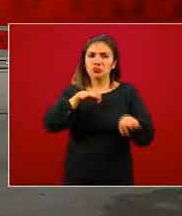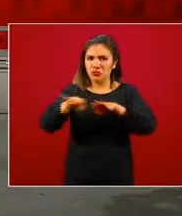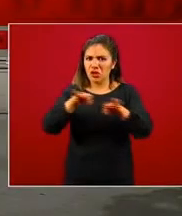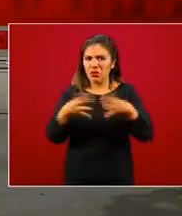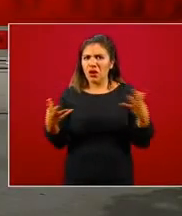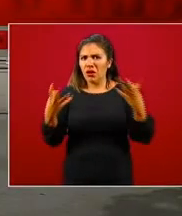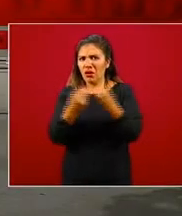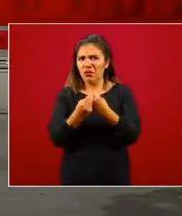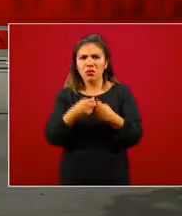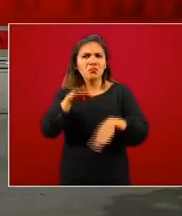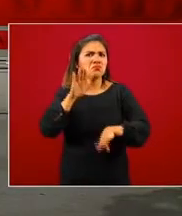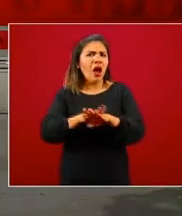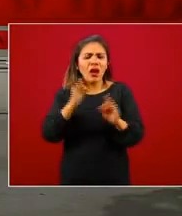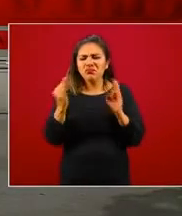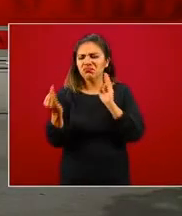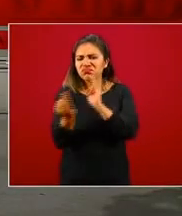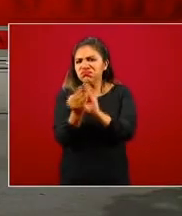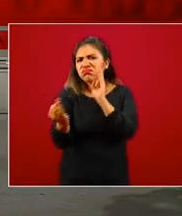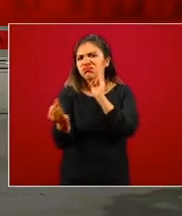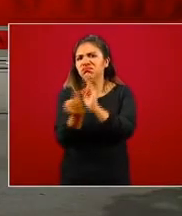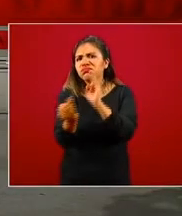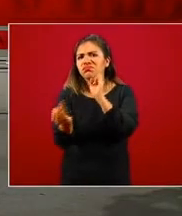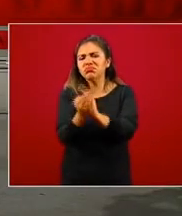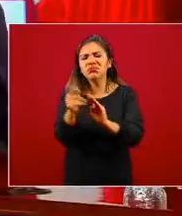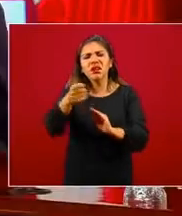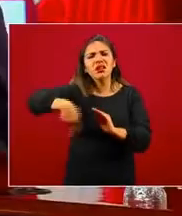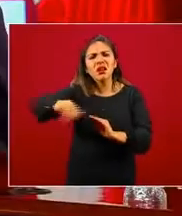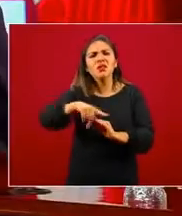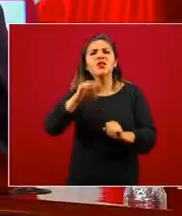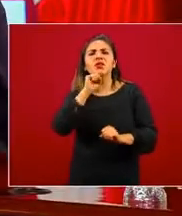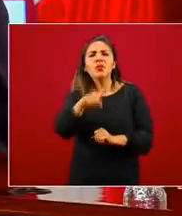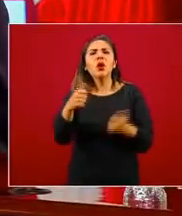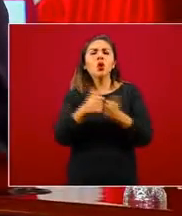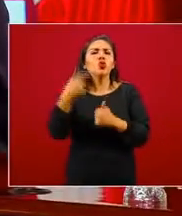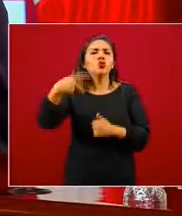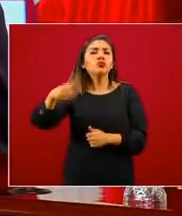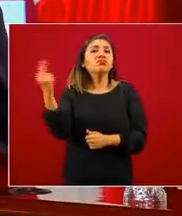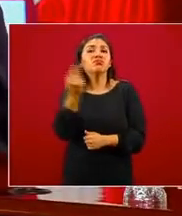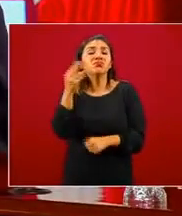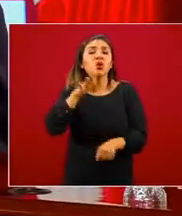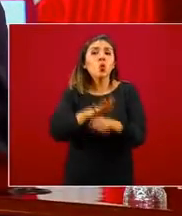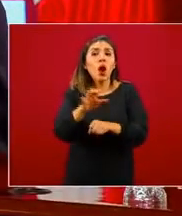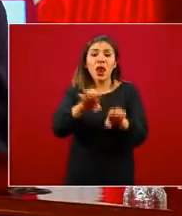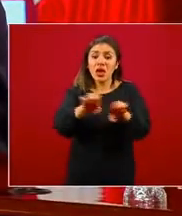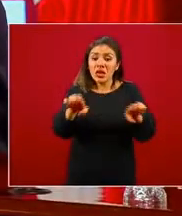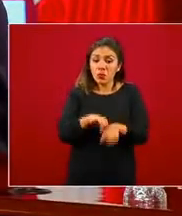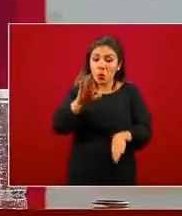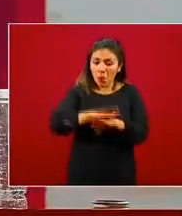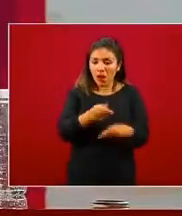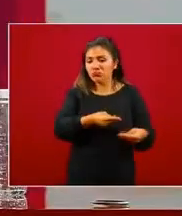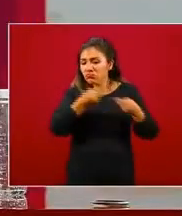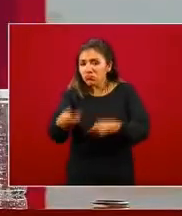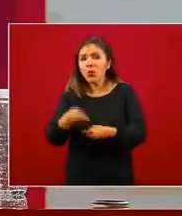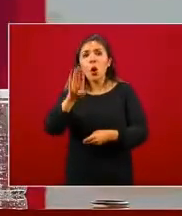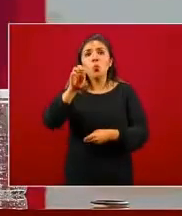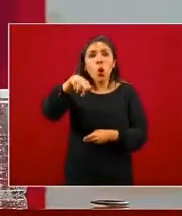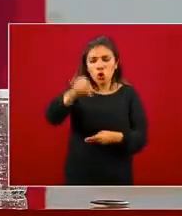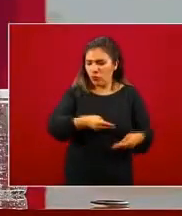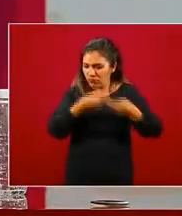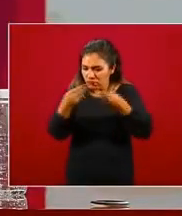of the Social Security Workers. And our union has been working very closely with healthcare professionals to see what they're asking